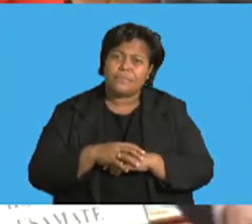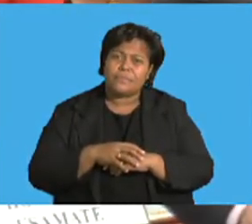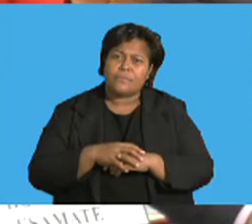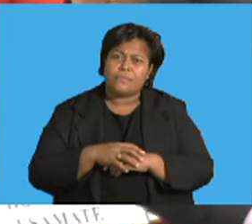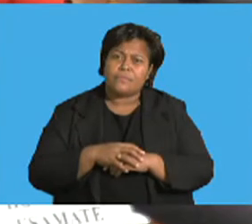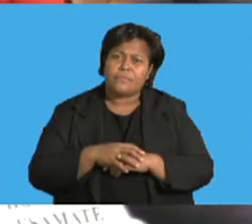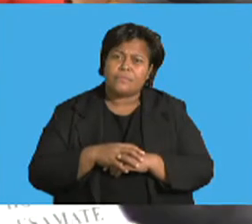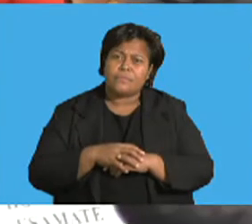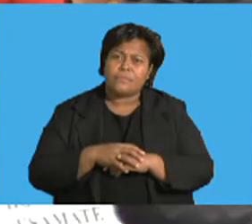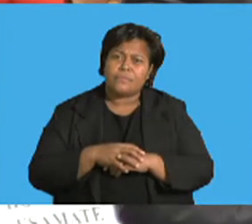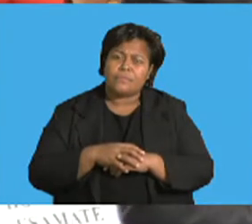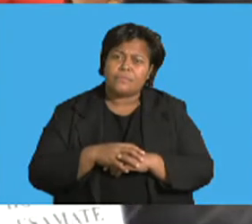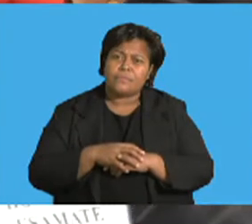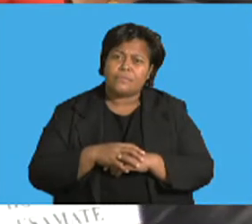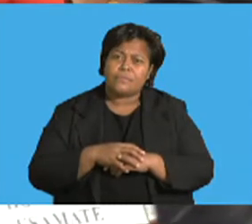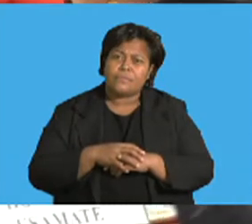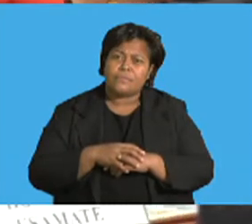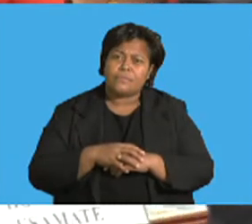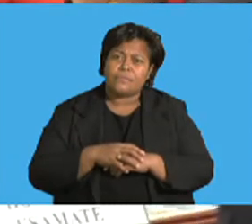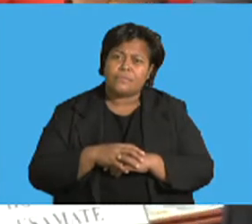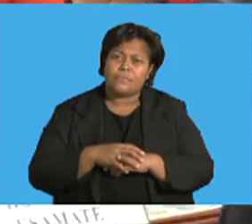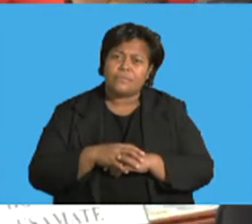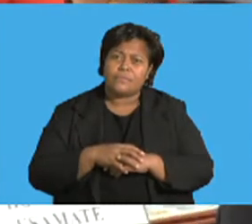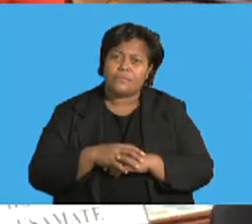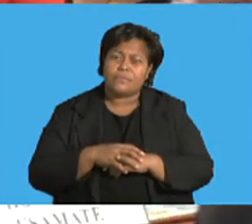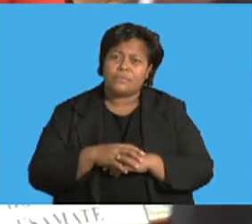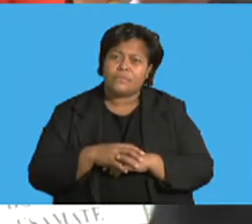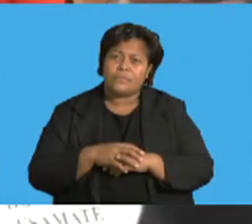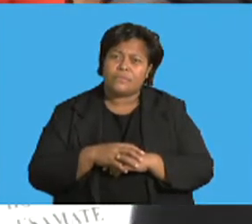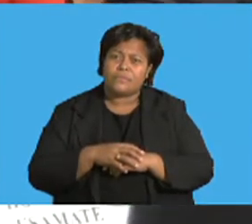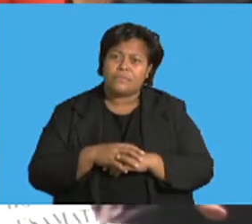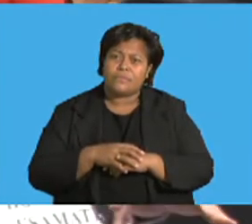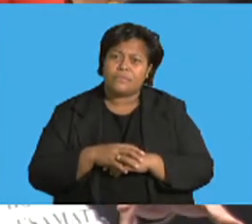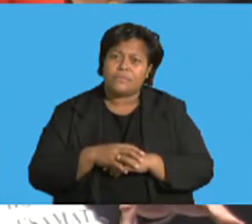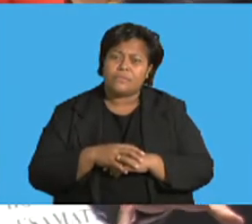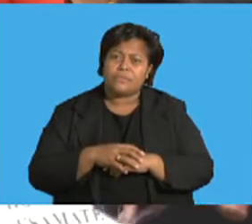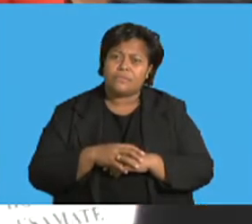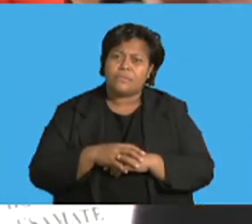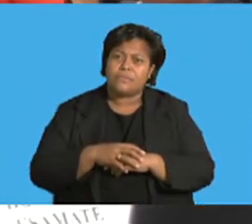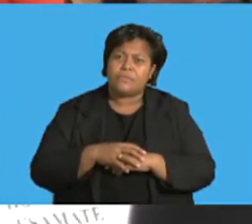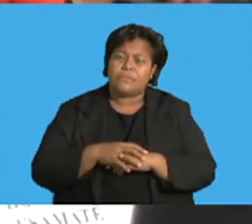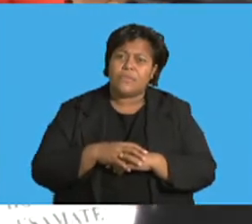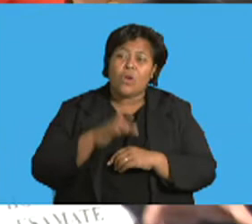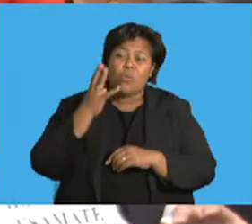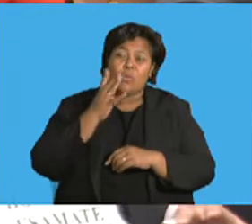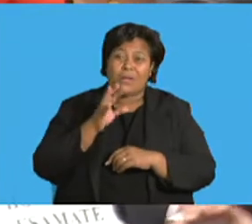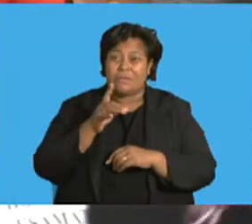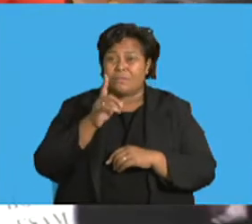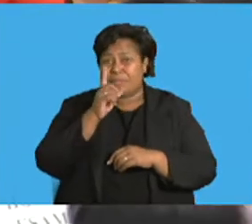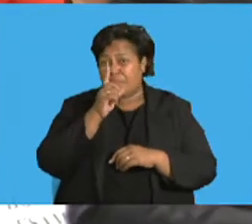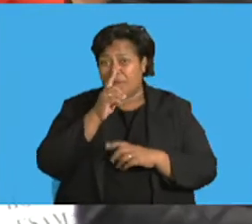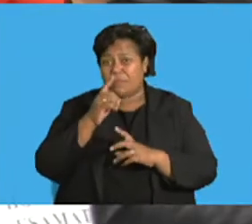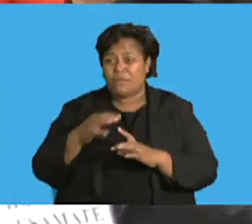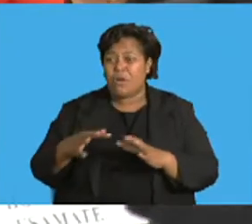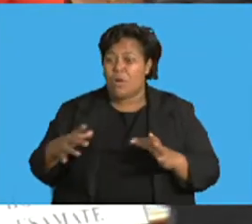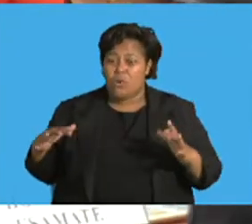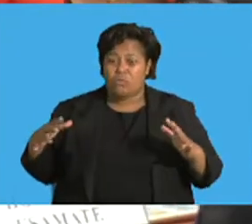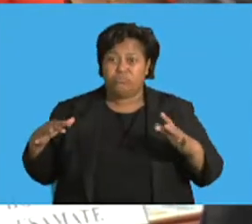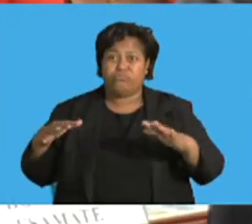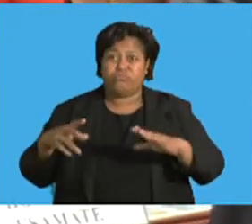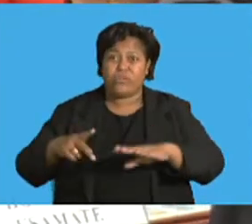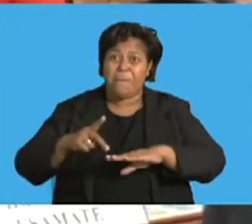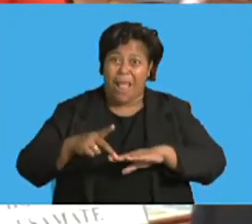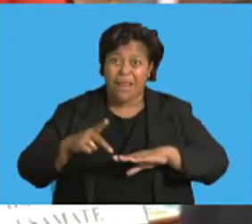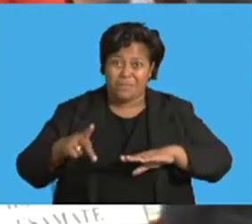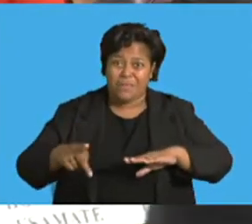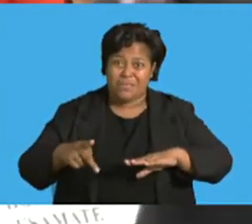Parliament, Mr. Speaker, sir. When there were people gathered on the floor of Parliament, while Parliament was in session,